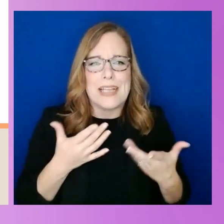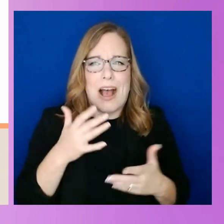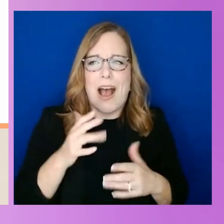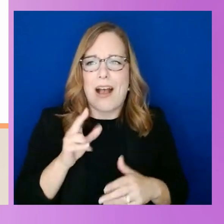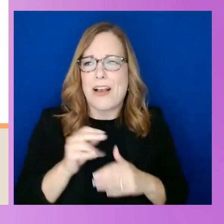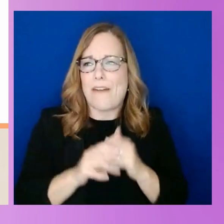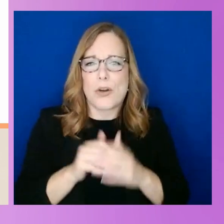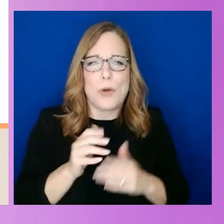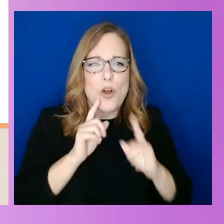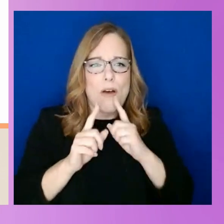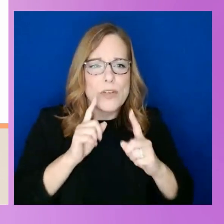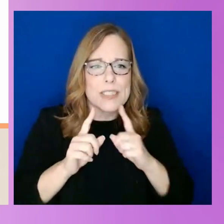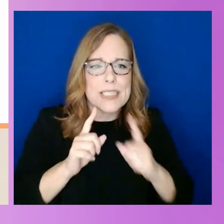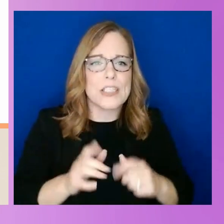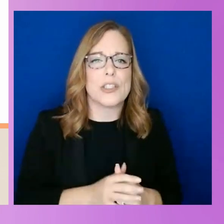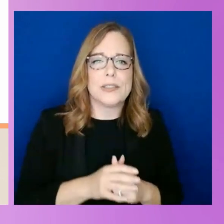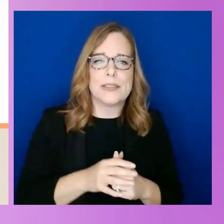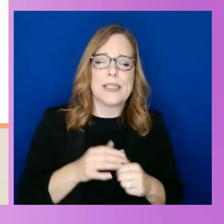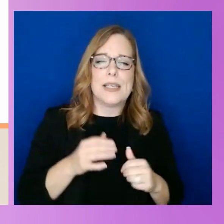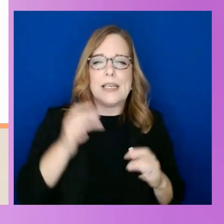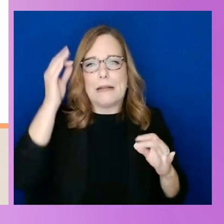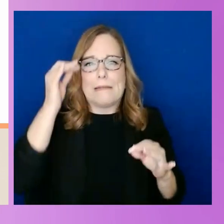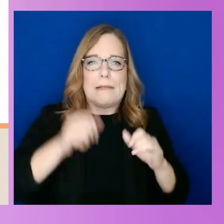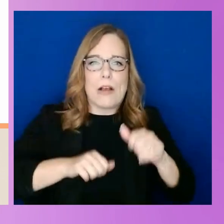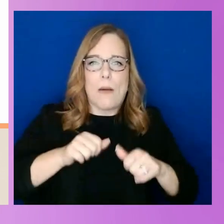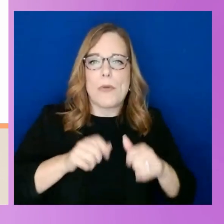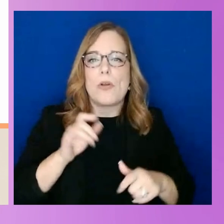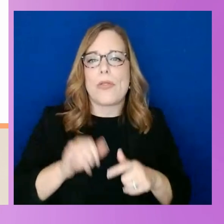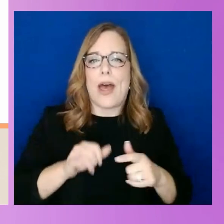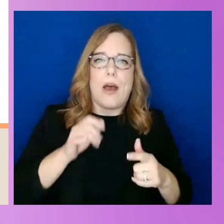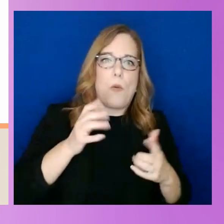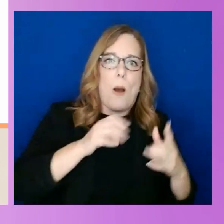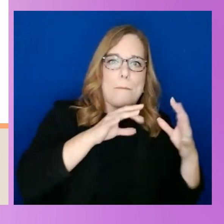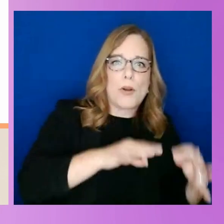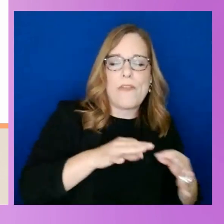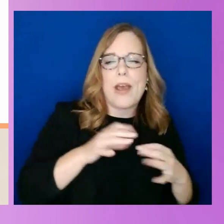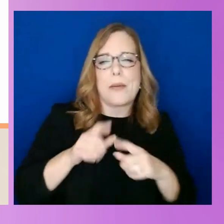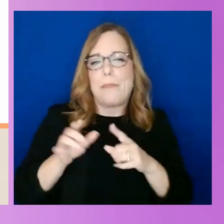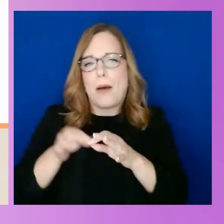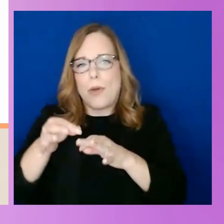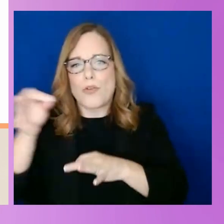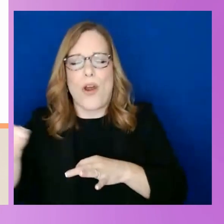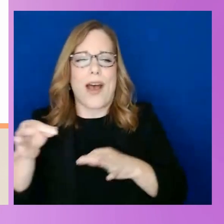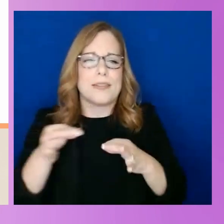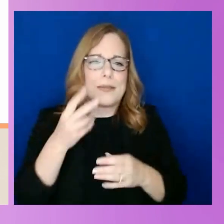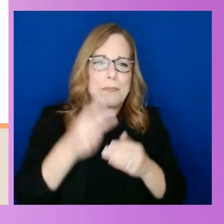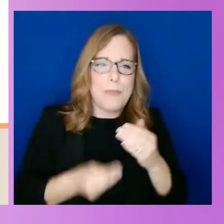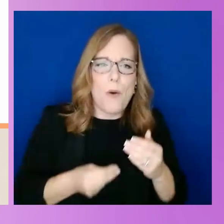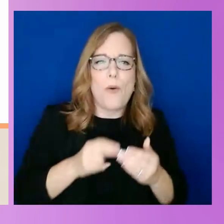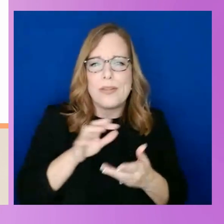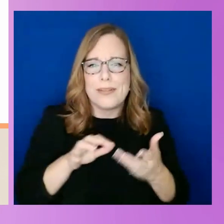page, and communicate more confidently, especially when anxiety and rejection sensitivity come around.